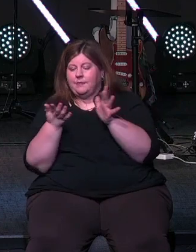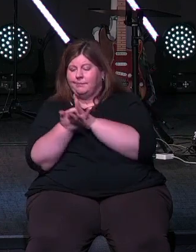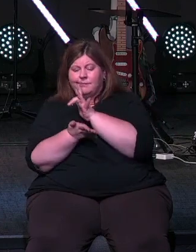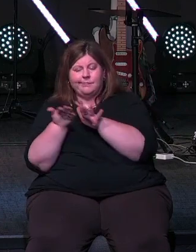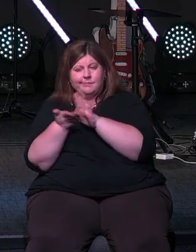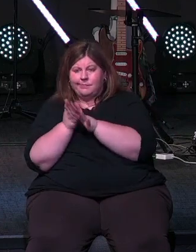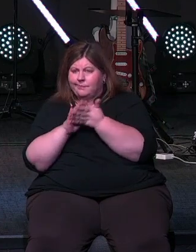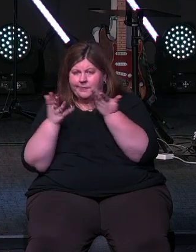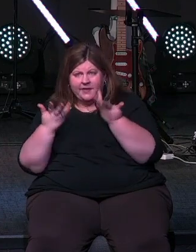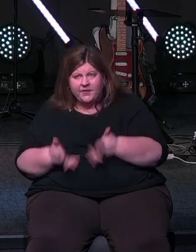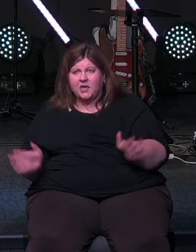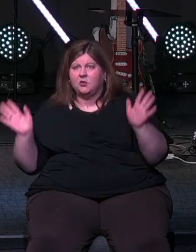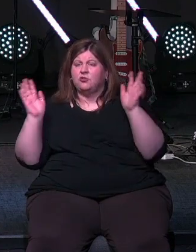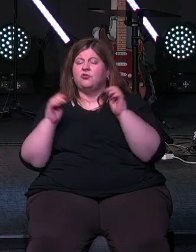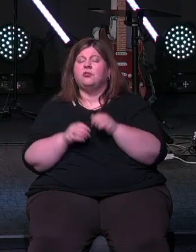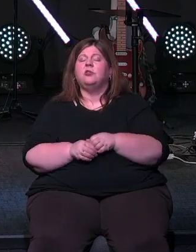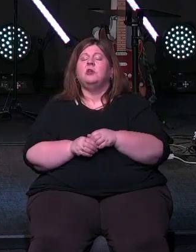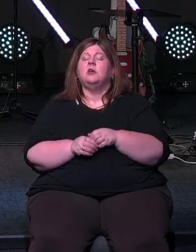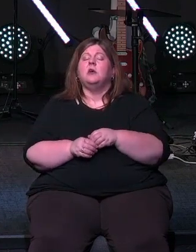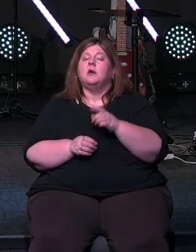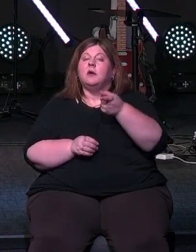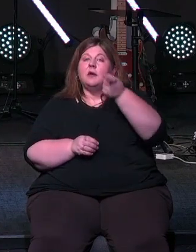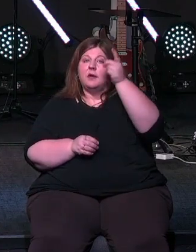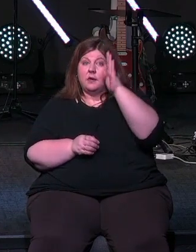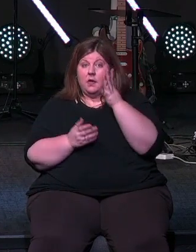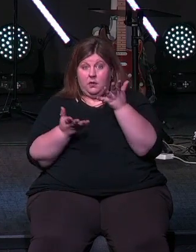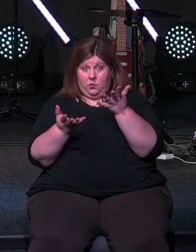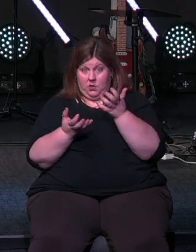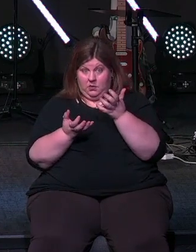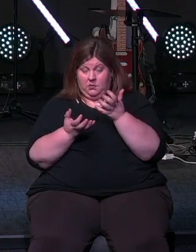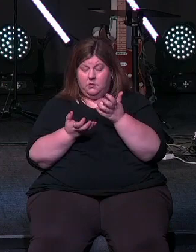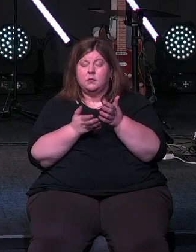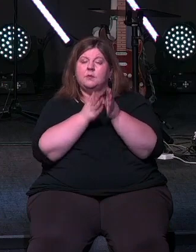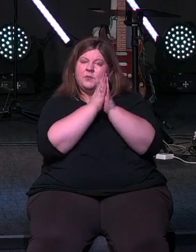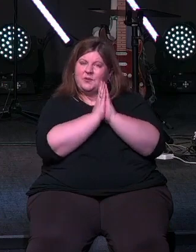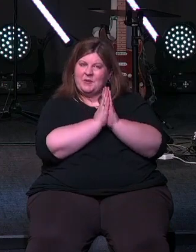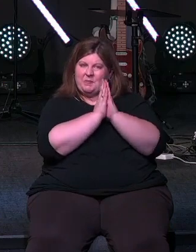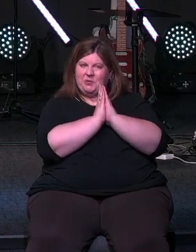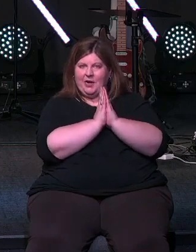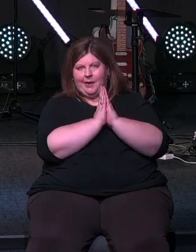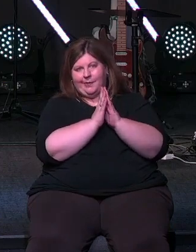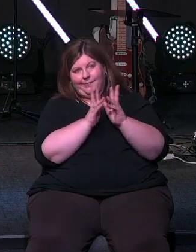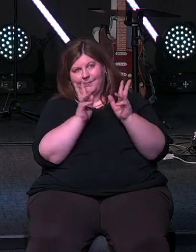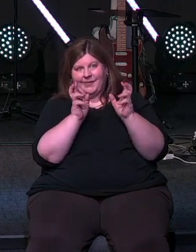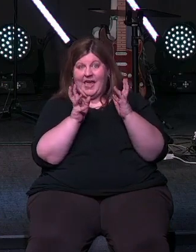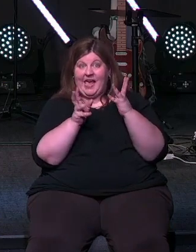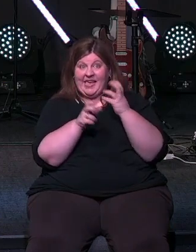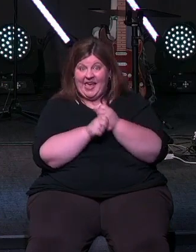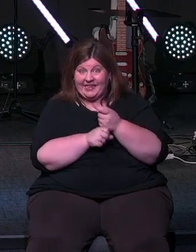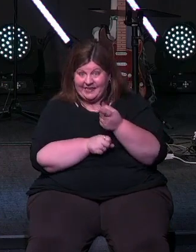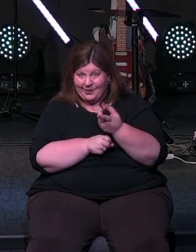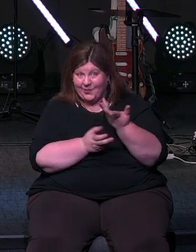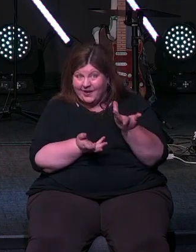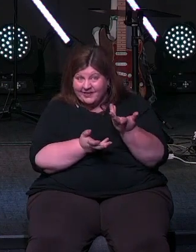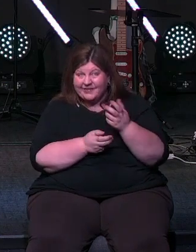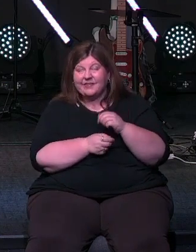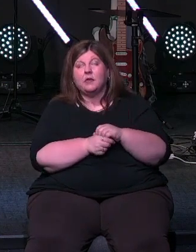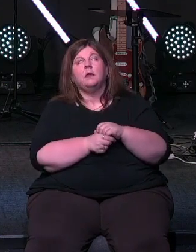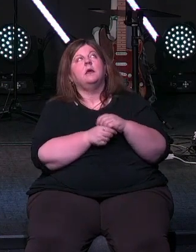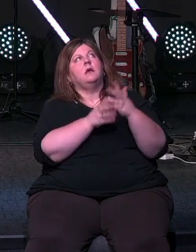for by him. Here's what God is after, and here's what prayer gets you, is oneness with God.